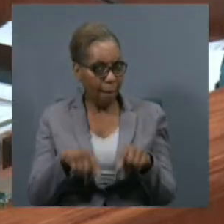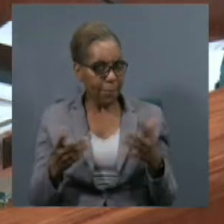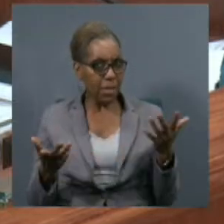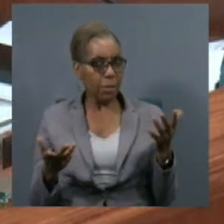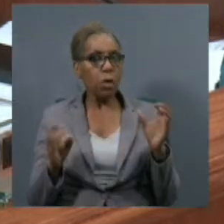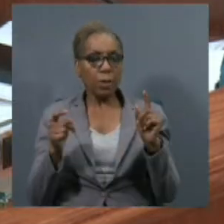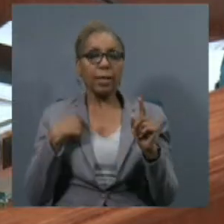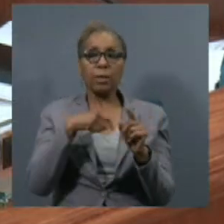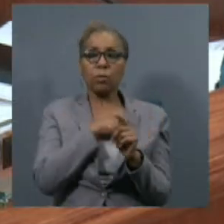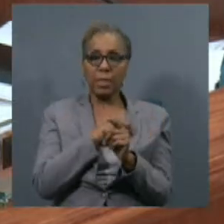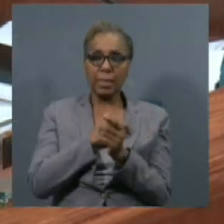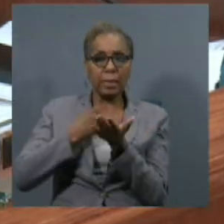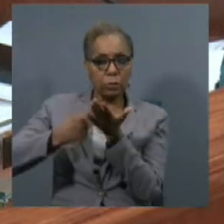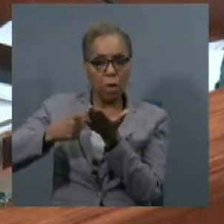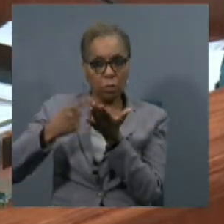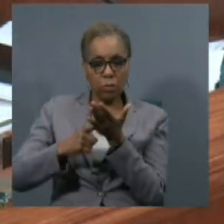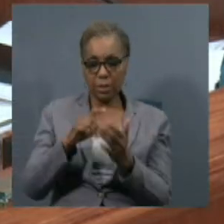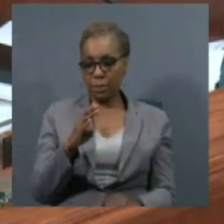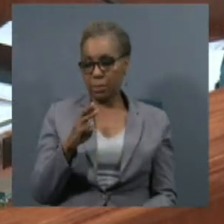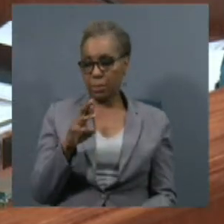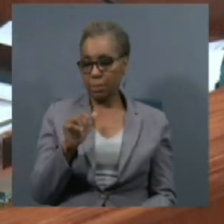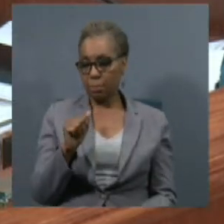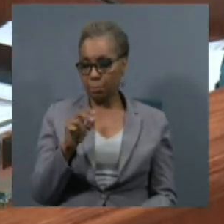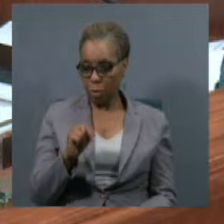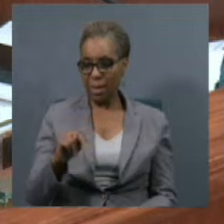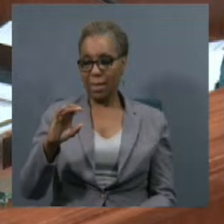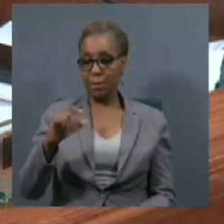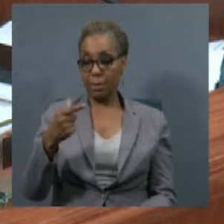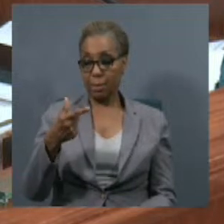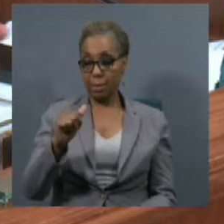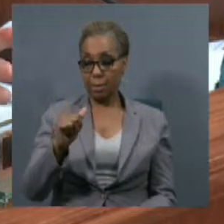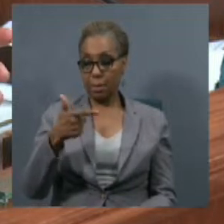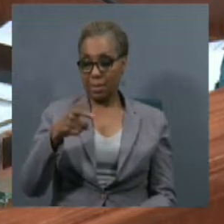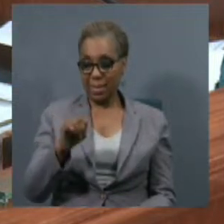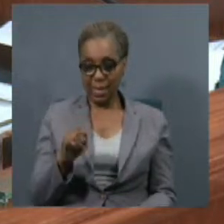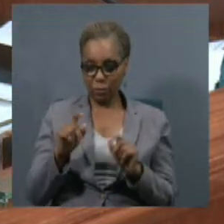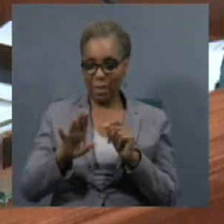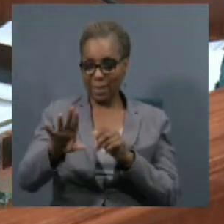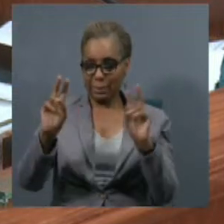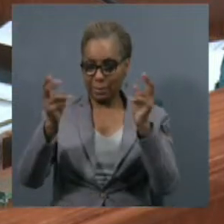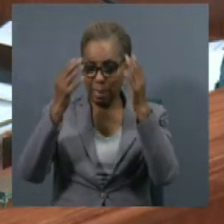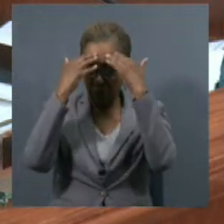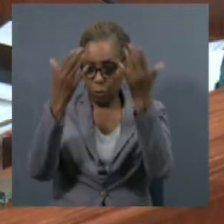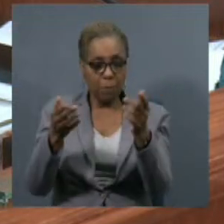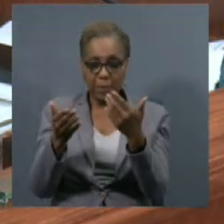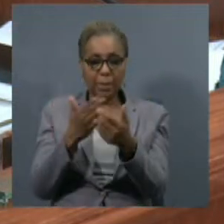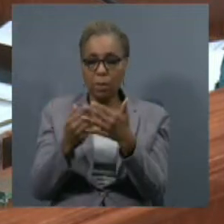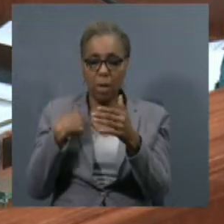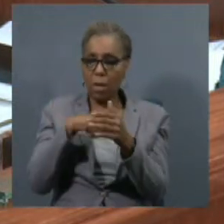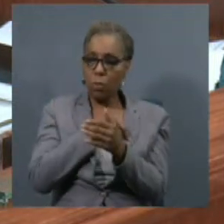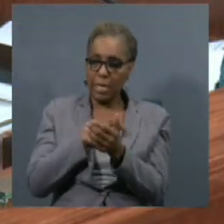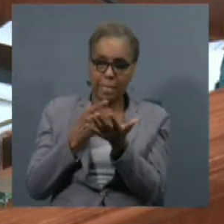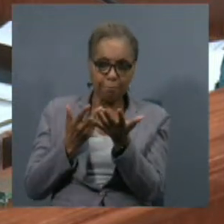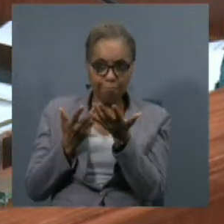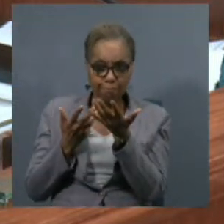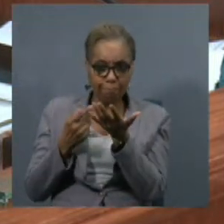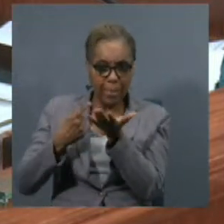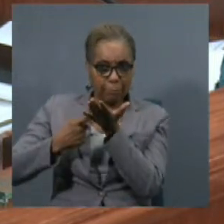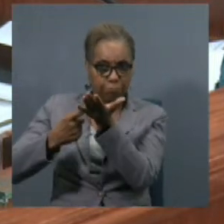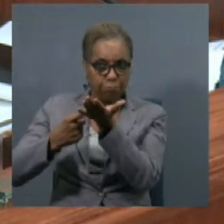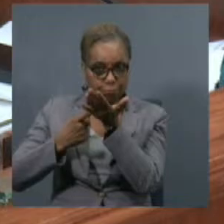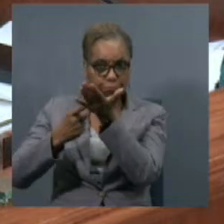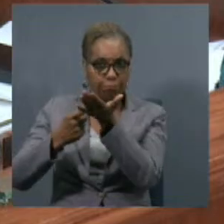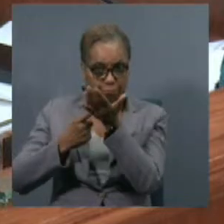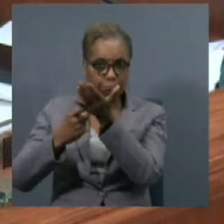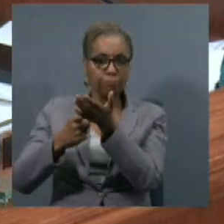with Brian Gage, who is, I don't know what his title is, but we talked with him in some detail